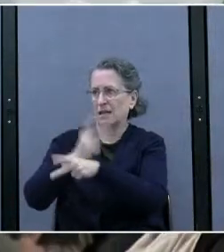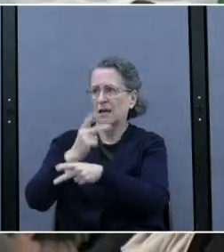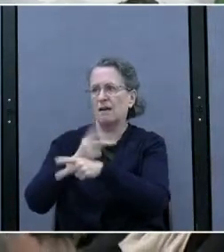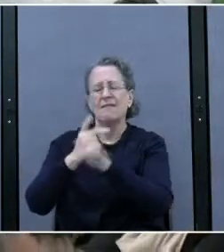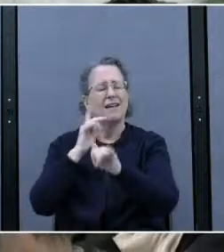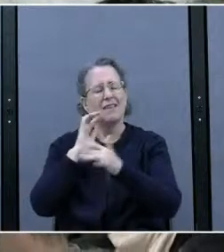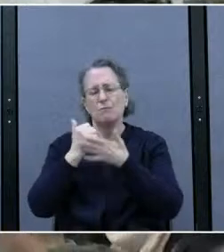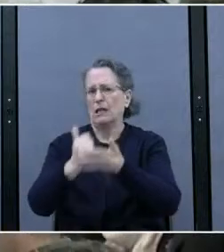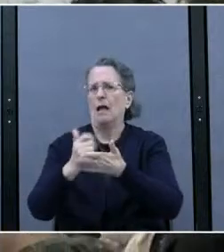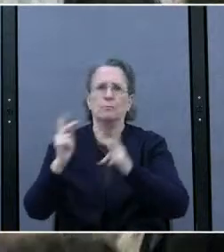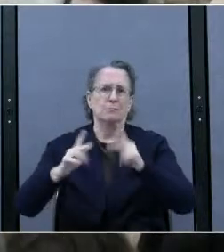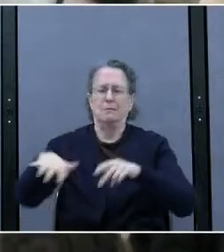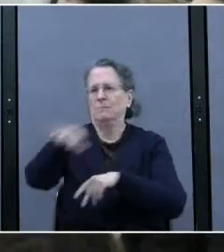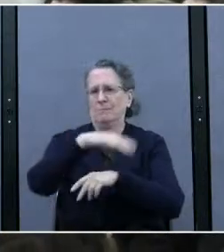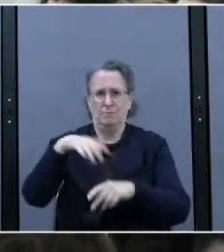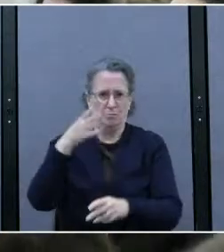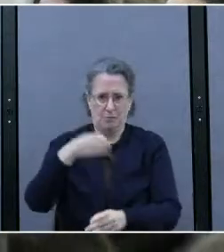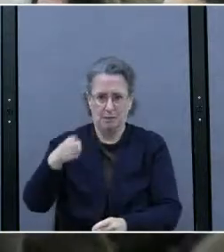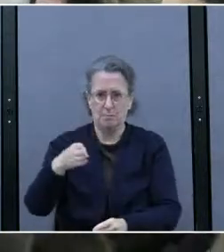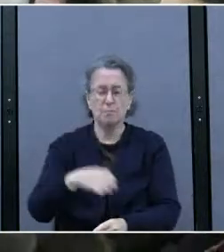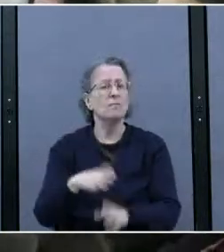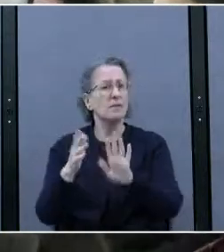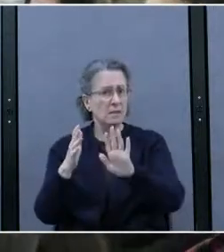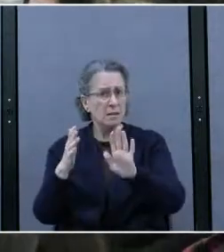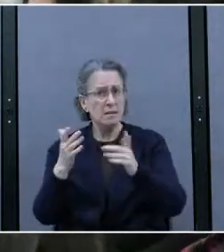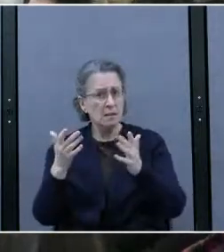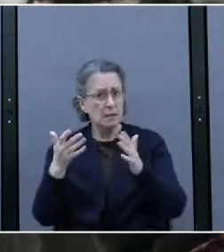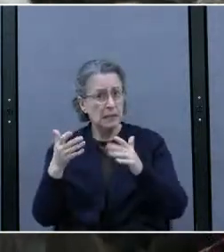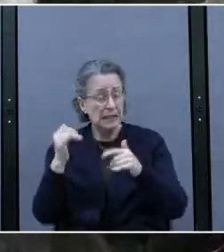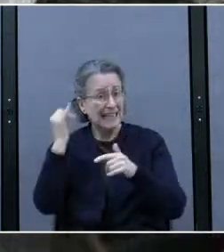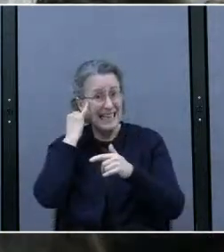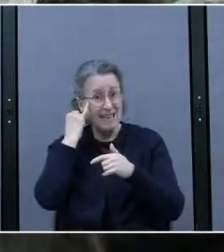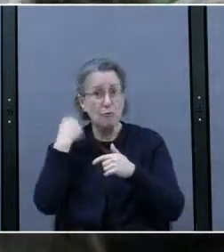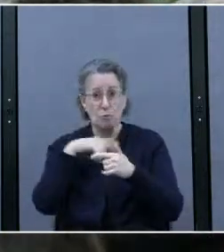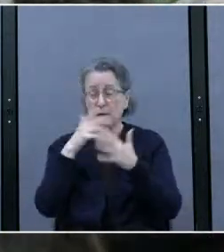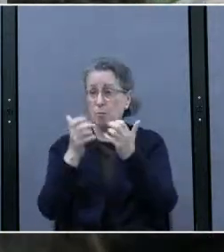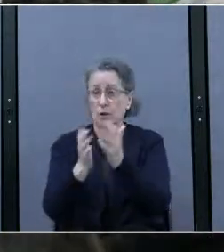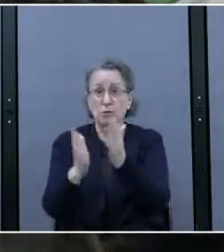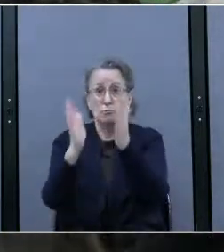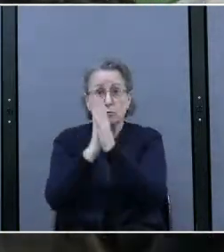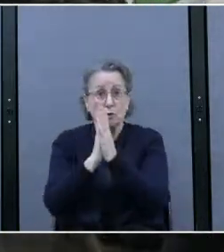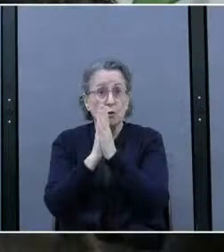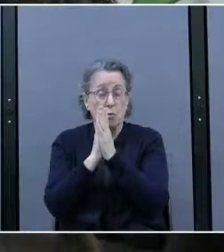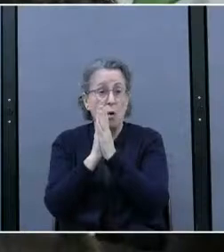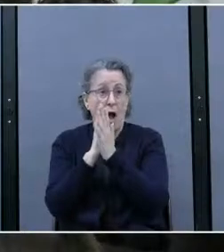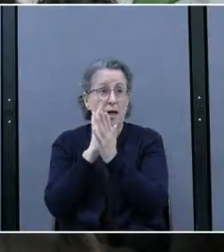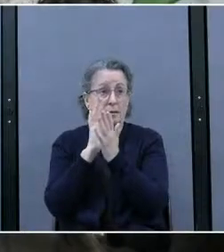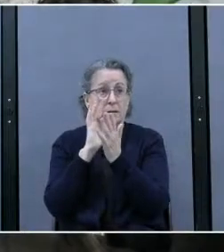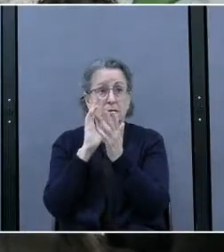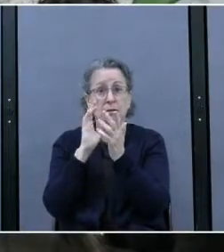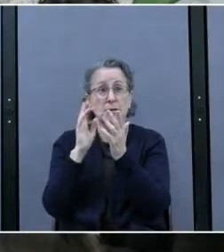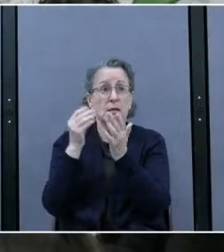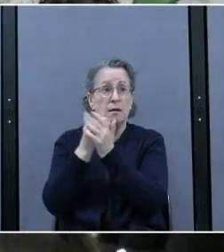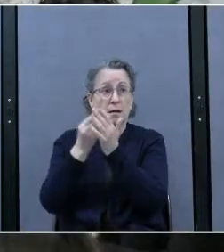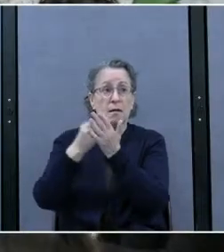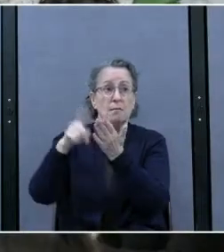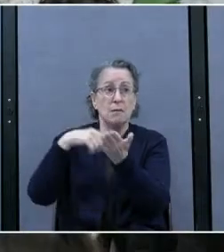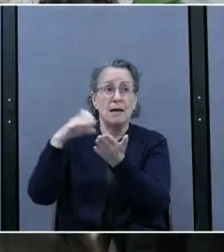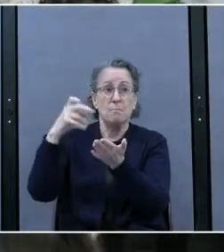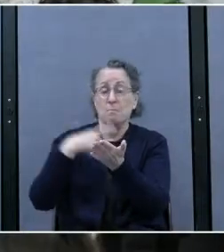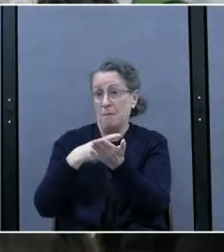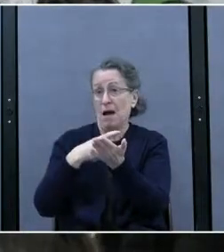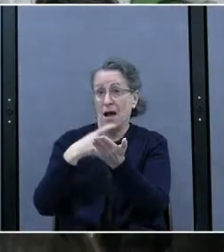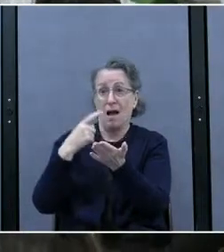Brattleboro. And my question is there a deadline for submitting the form for reimbursement? Great Because we have to do that